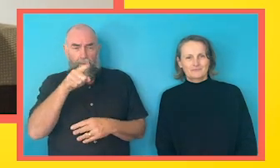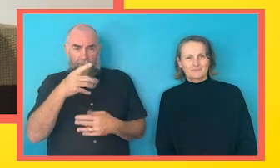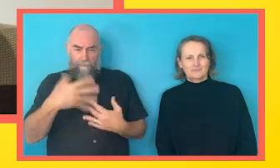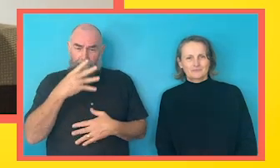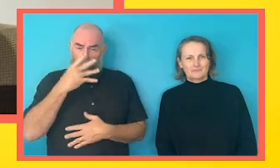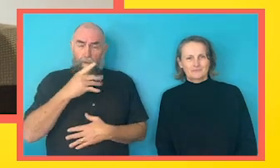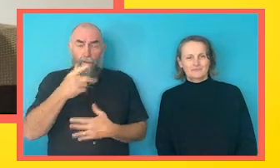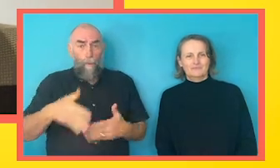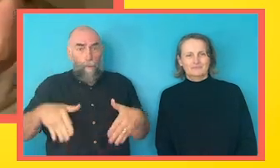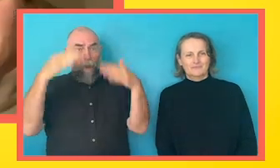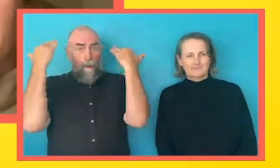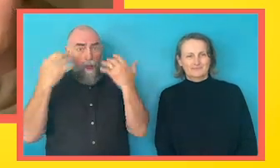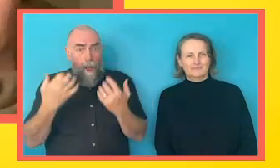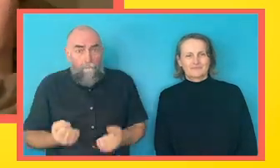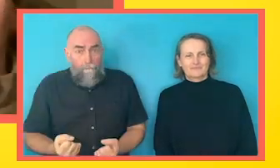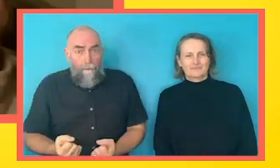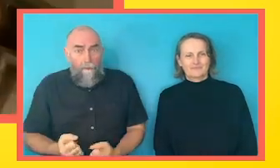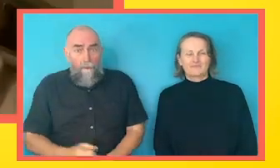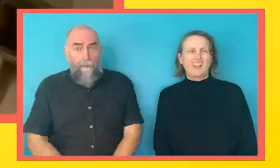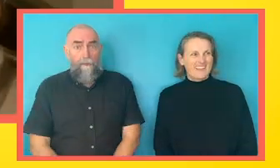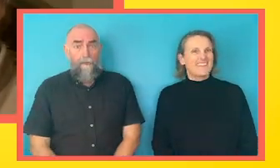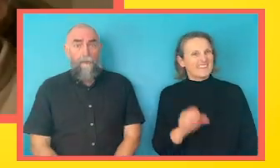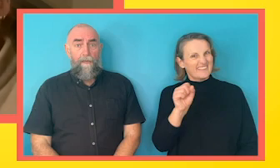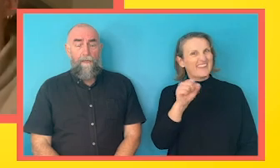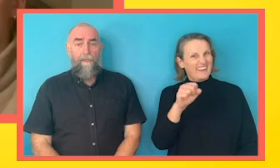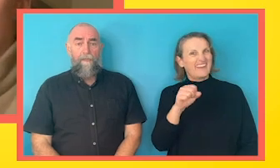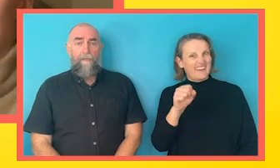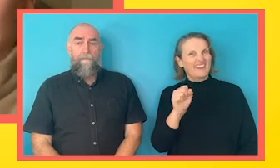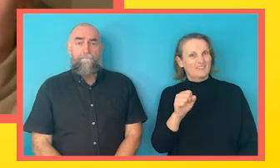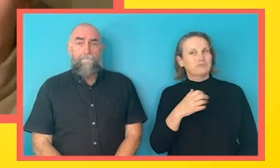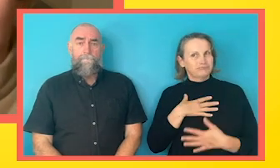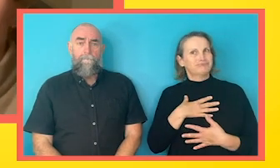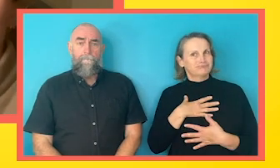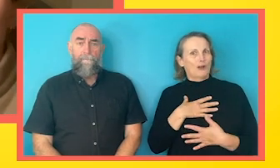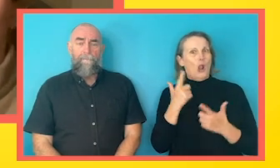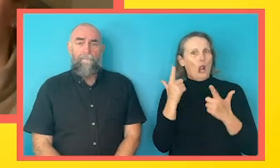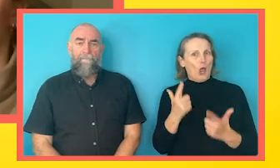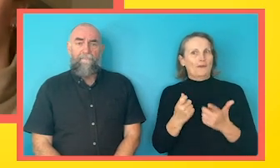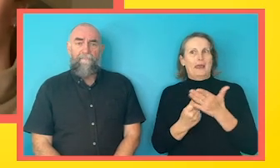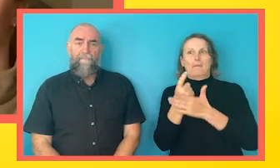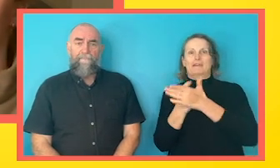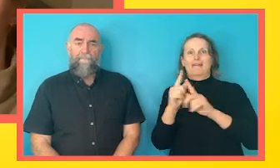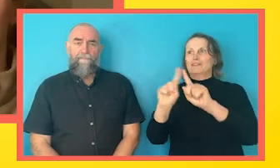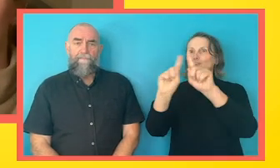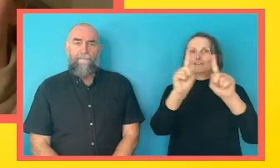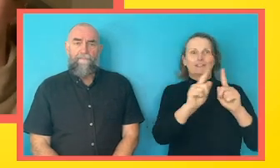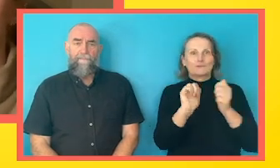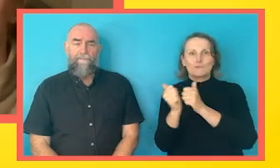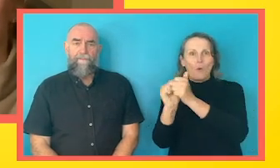incredibly overwhelming. Yeah, it is. It's very overwhelming. There's a lot going on. There's all different